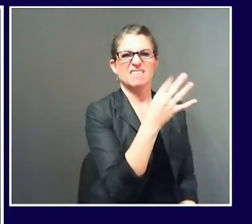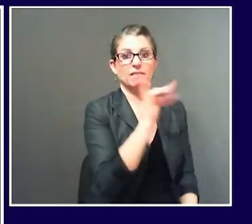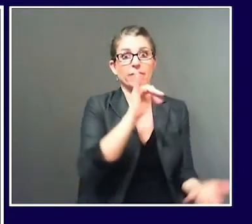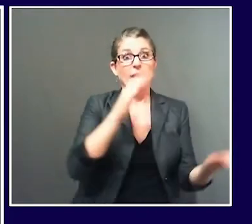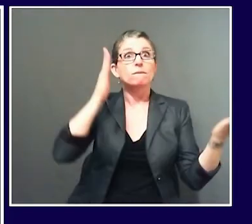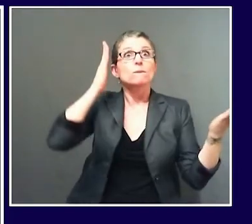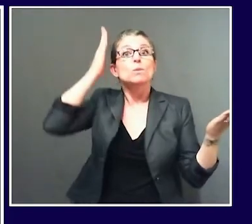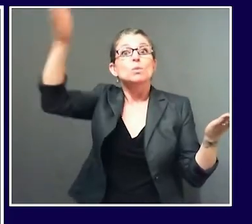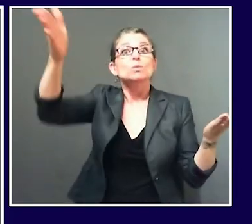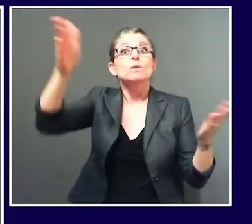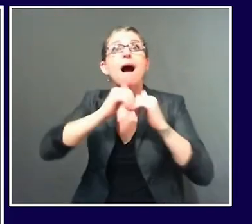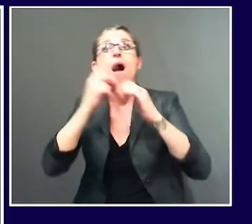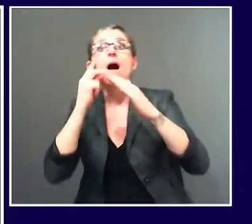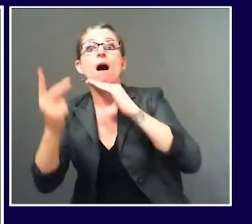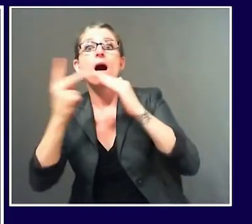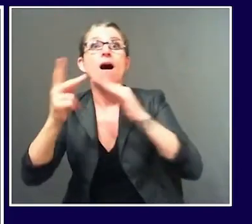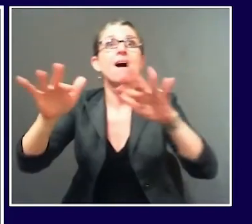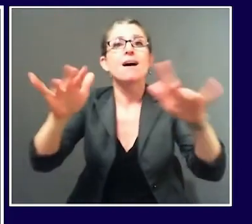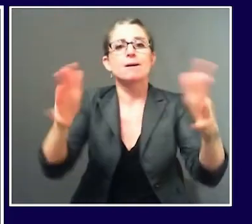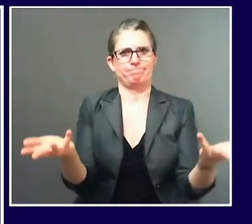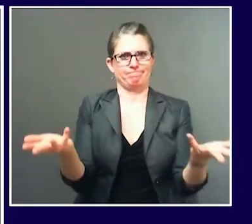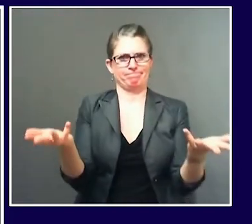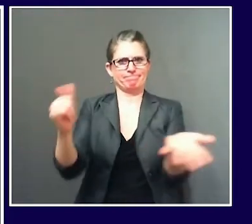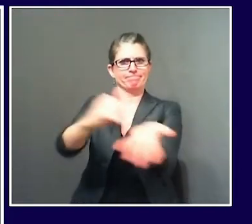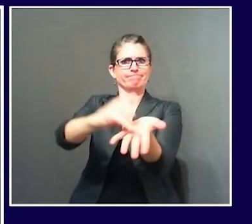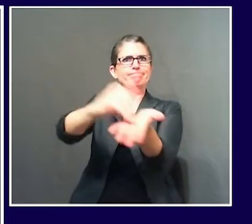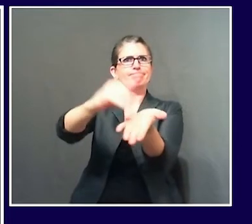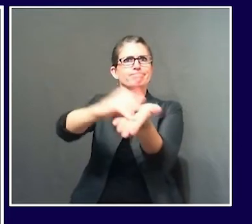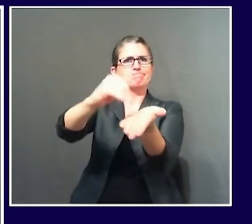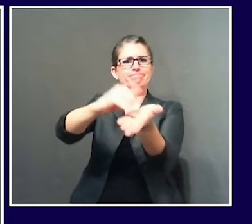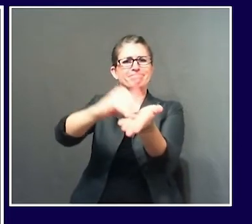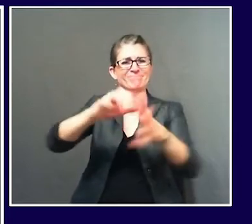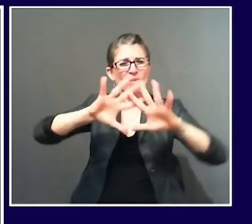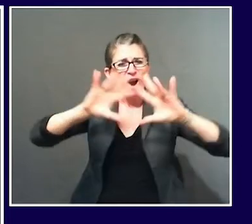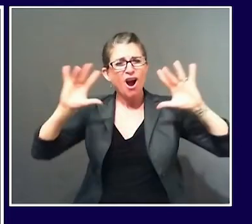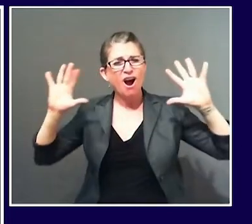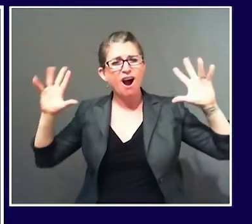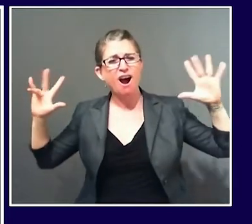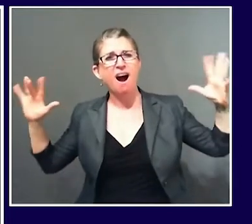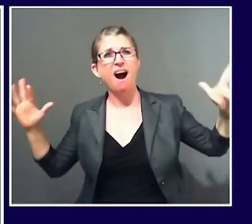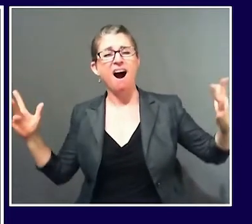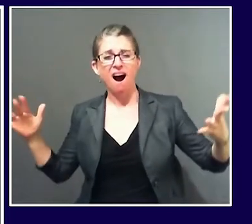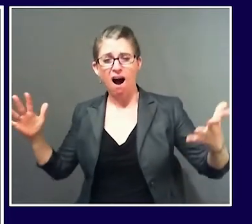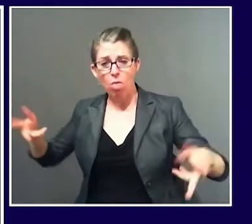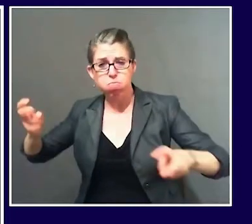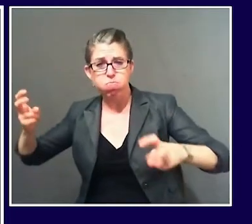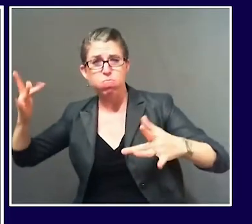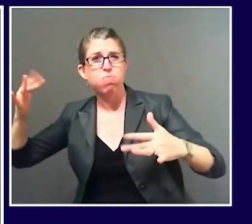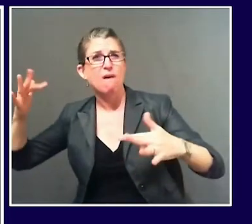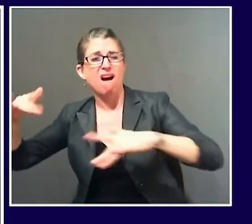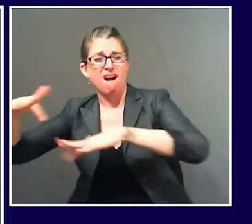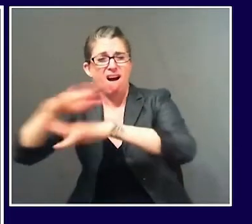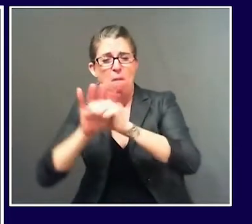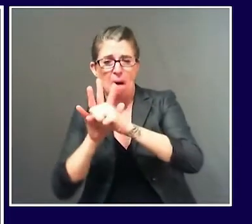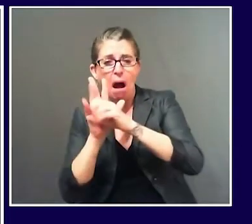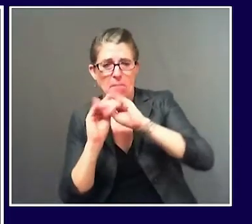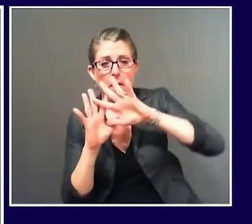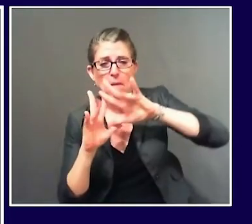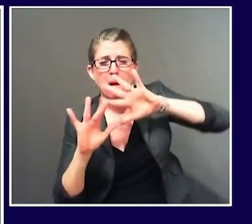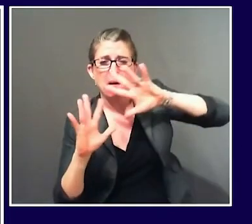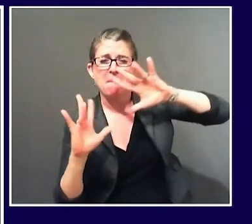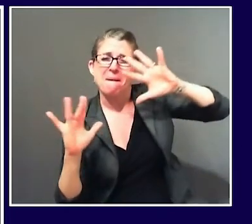this nature, a global pandemic, is no longer unprecedented, but rather